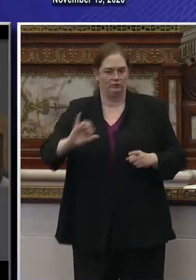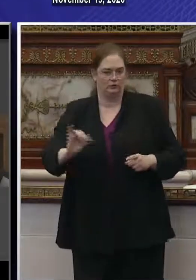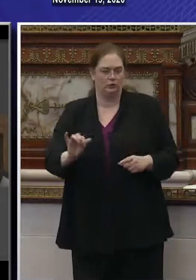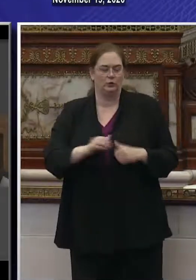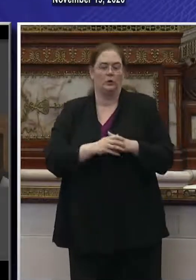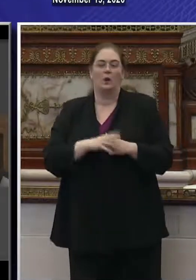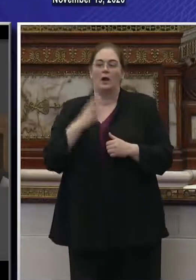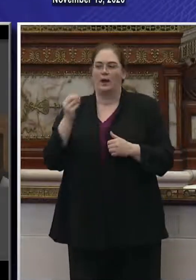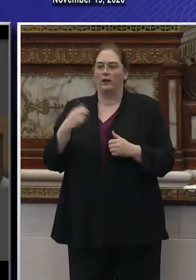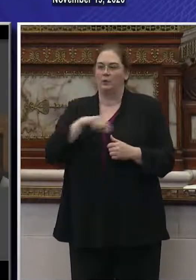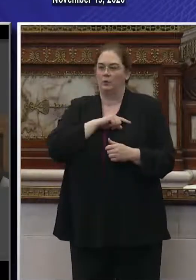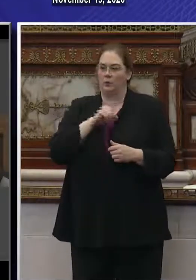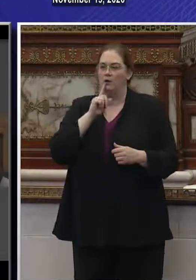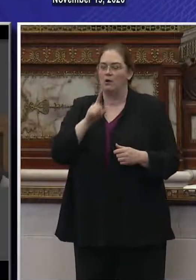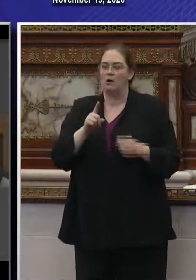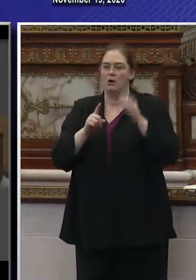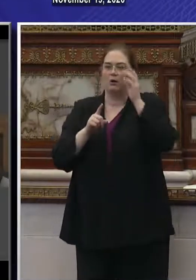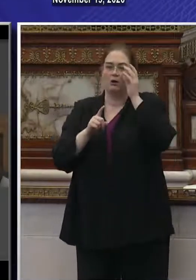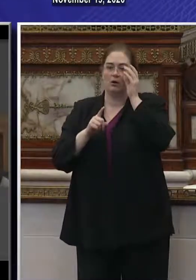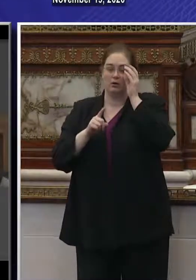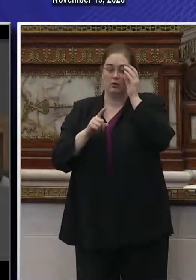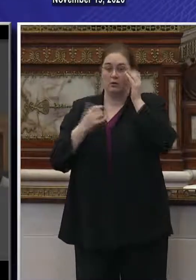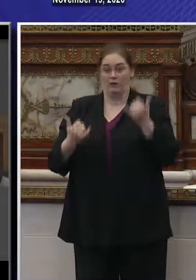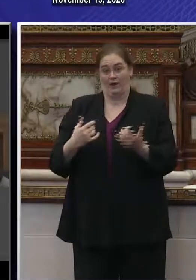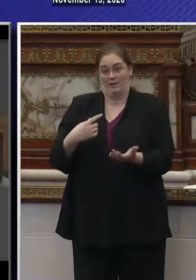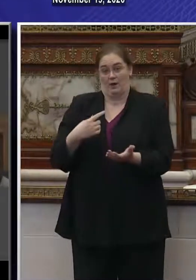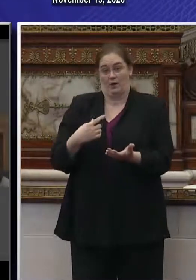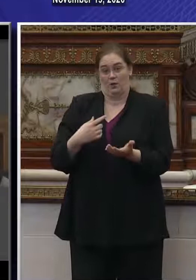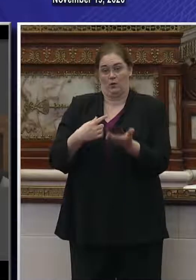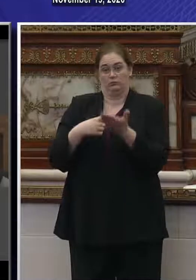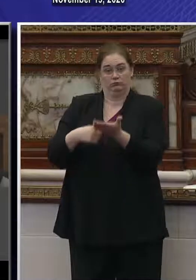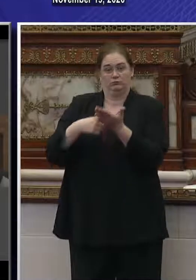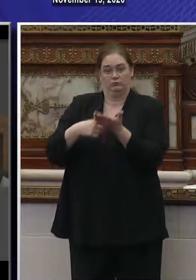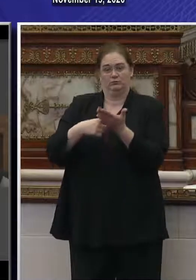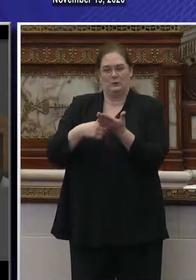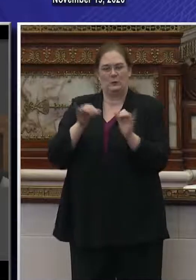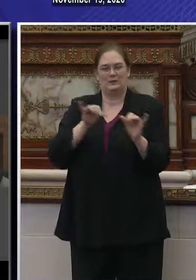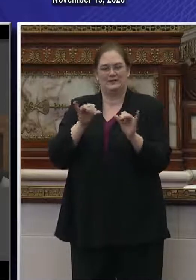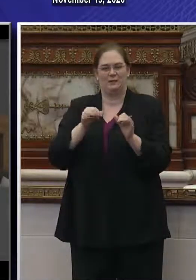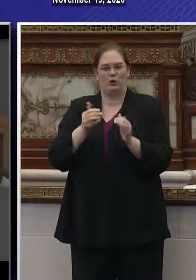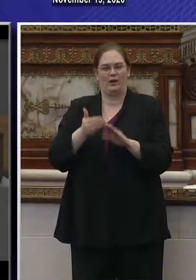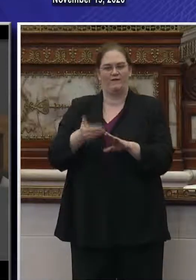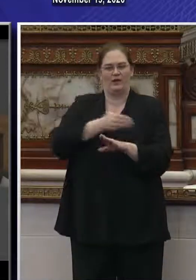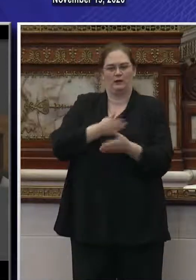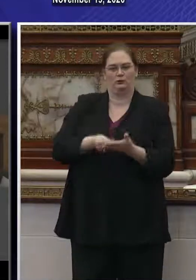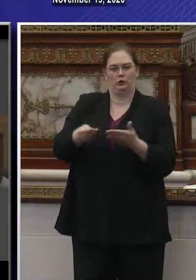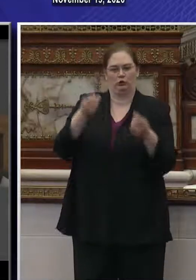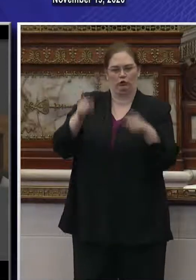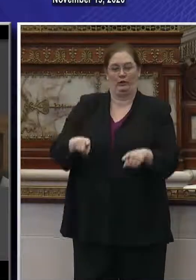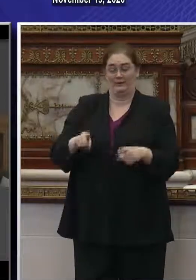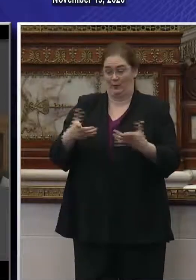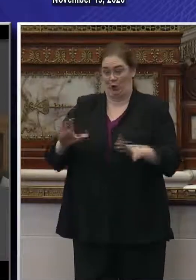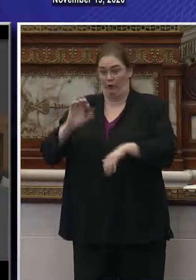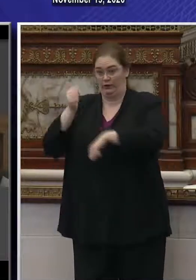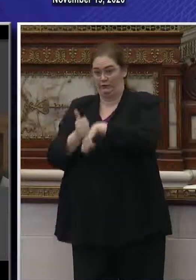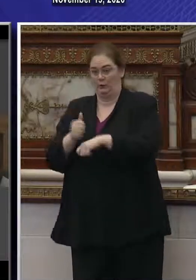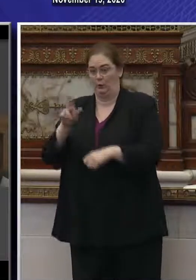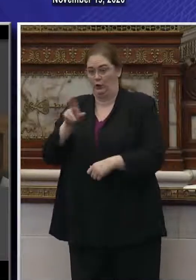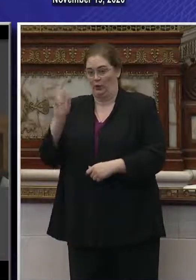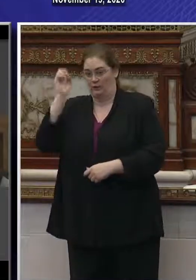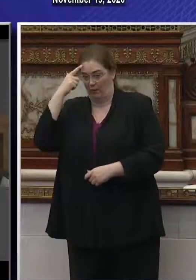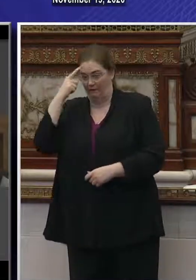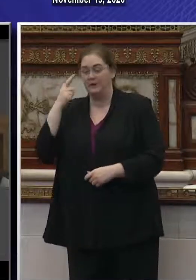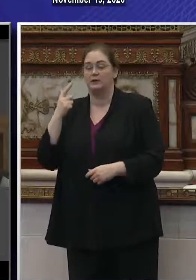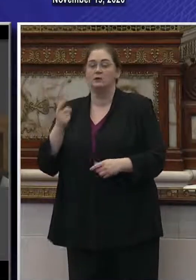well. And we are in discussions with similar advanced purchase agreements that we have for the U.S. government